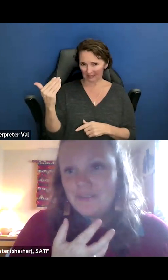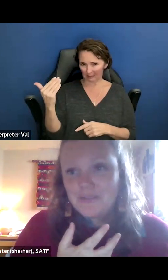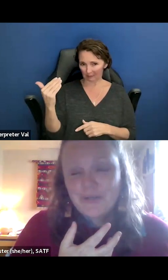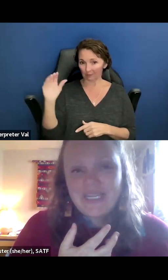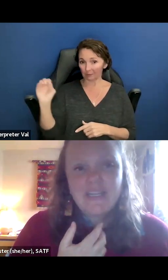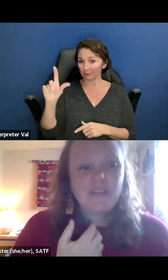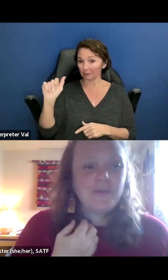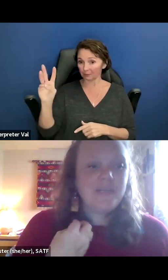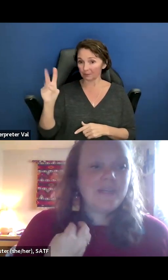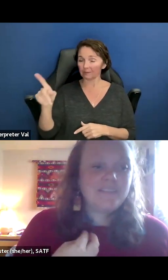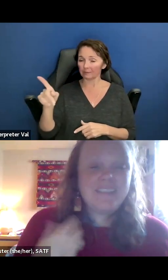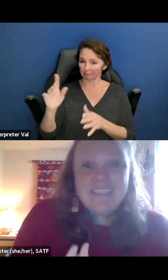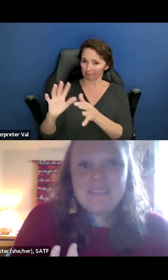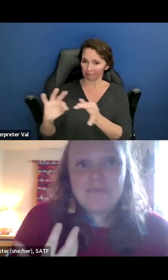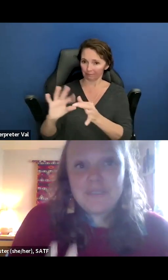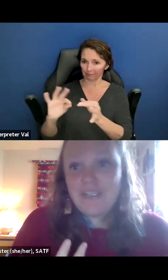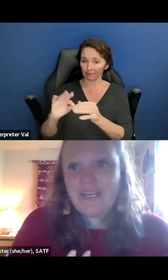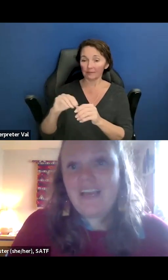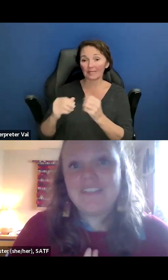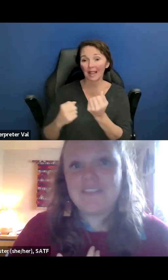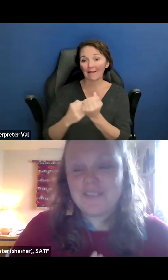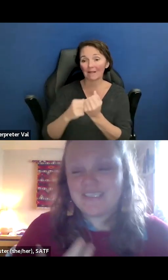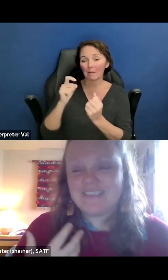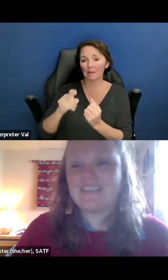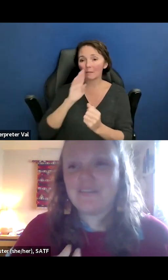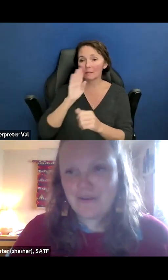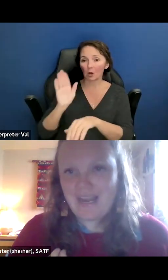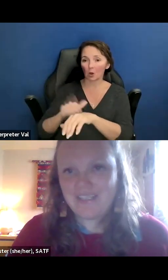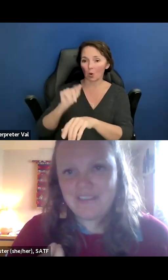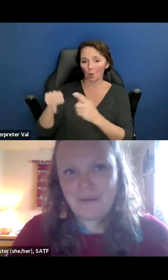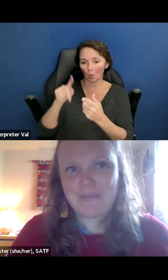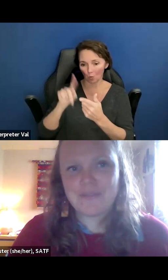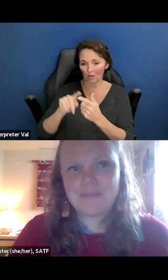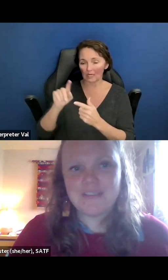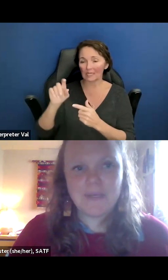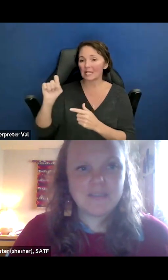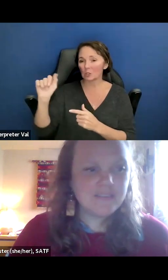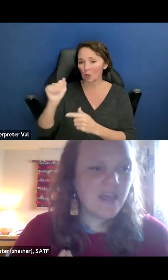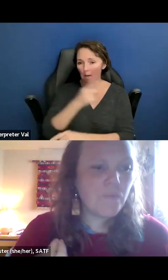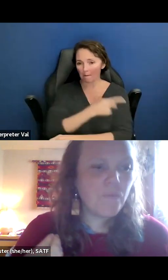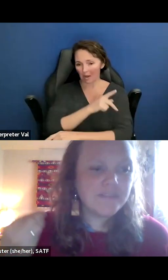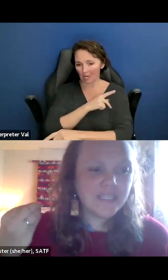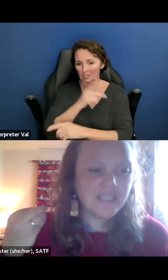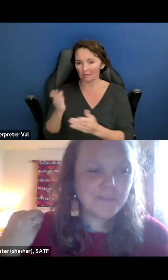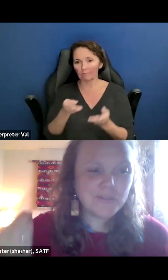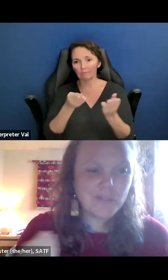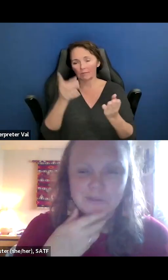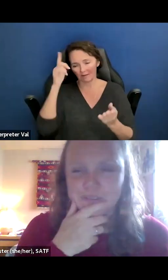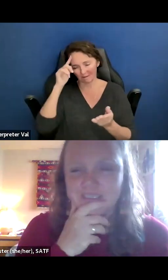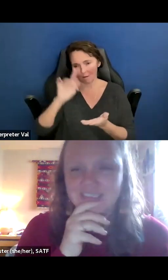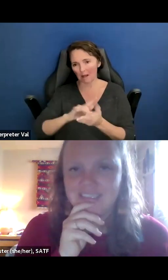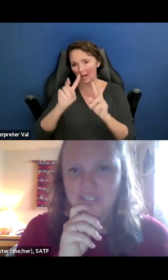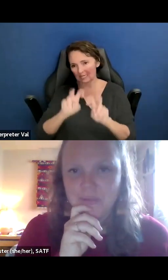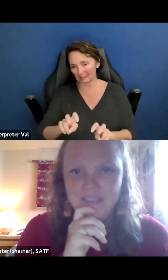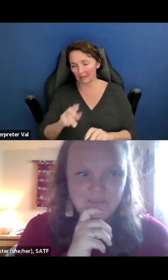Similar to those co-located models, there is some really great evidence for success for having these rapid response models. One of the most